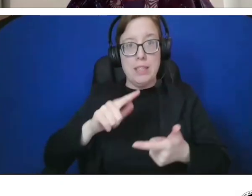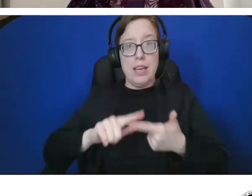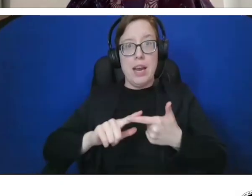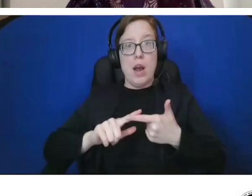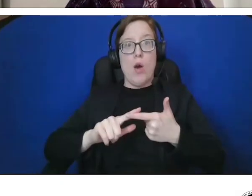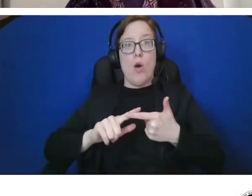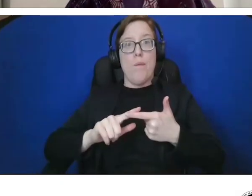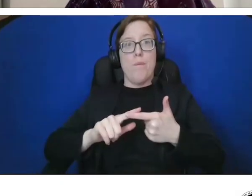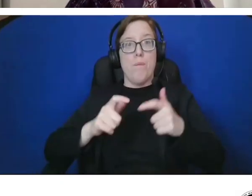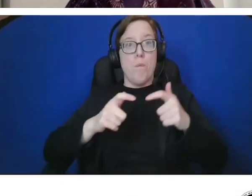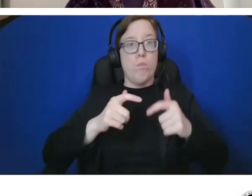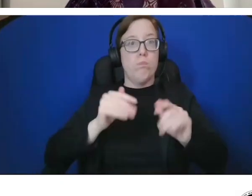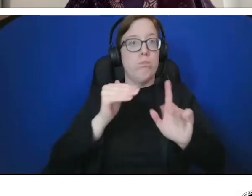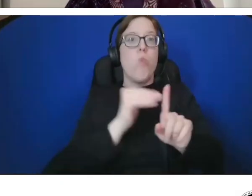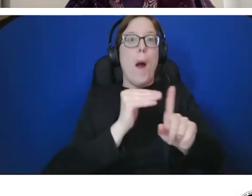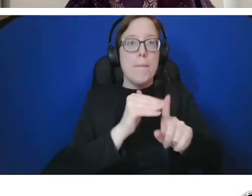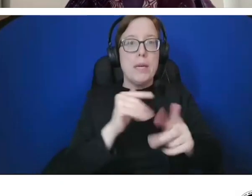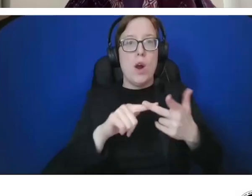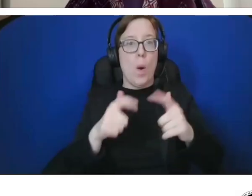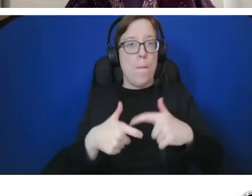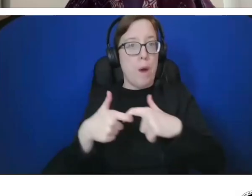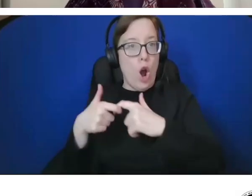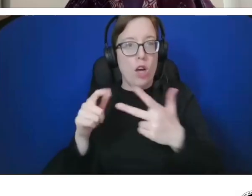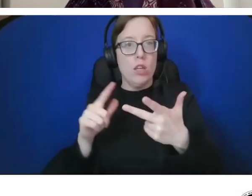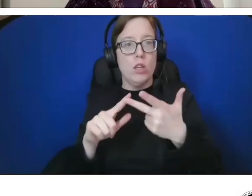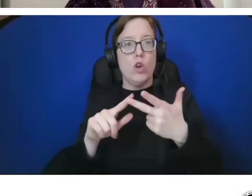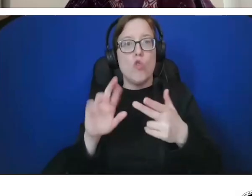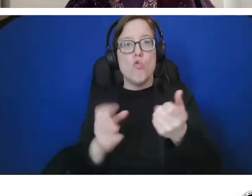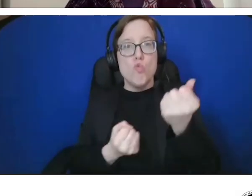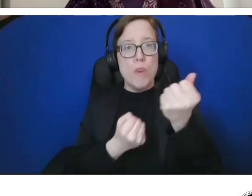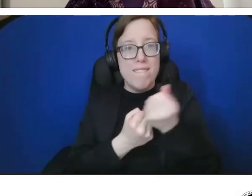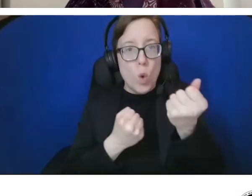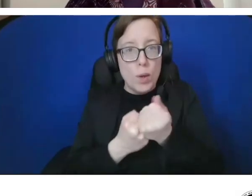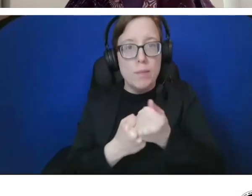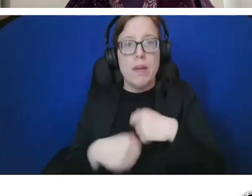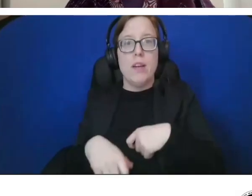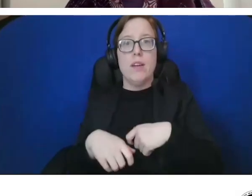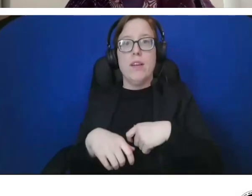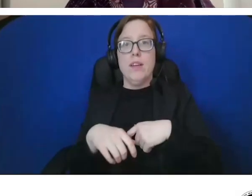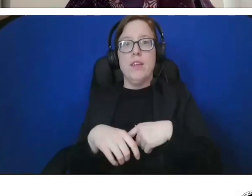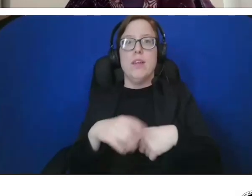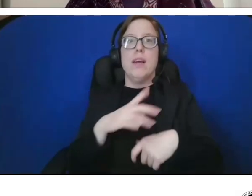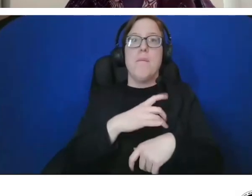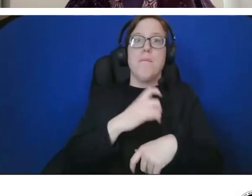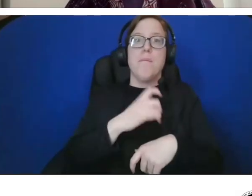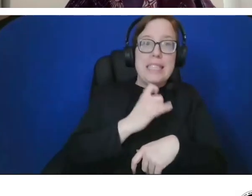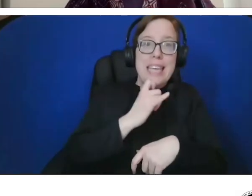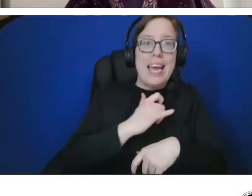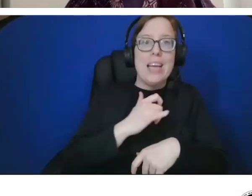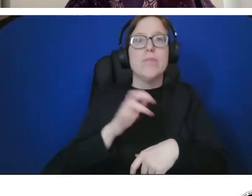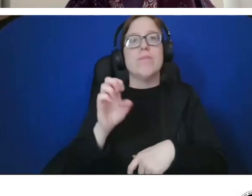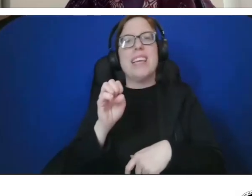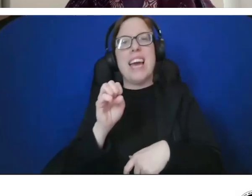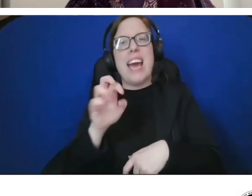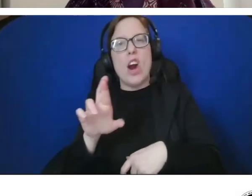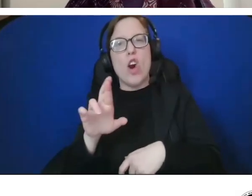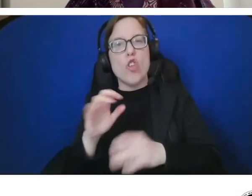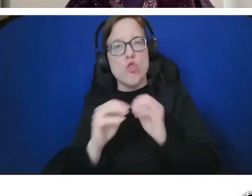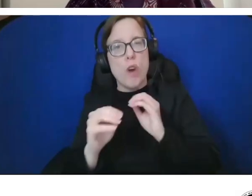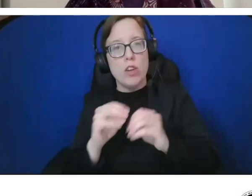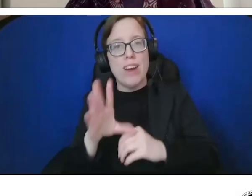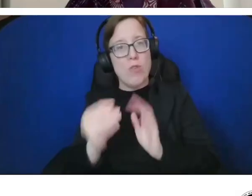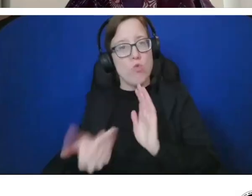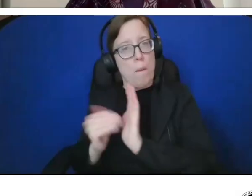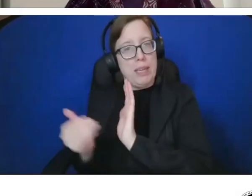prompting, pauses, reinforcement. How are we going to deal with mistakes, error correction, and repetition? Those